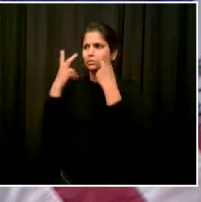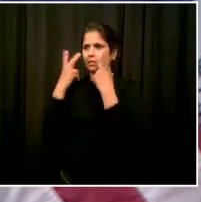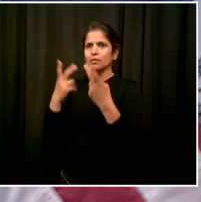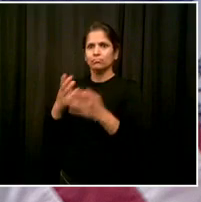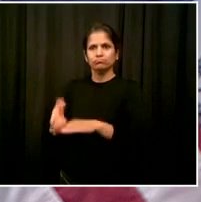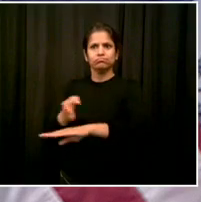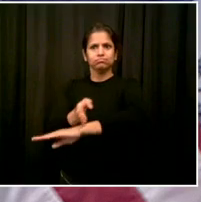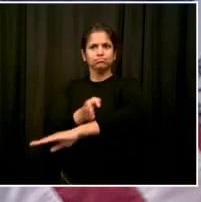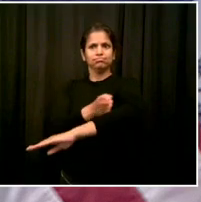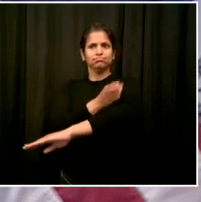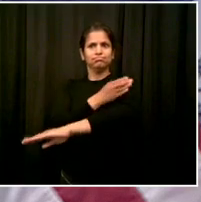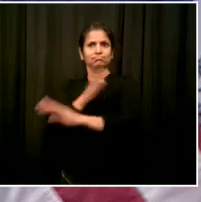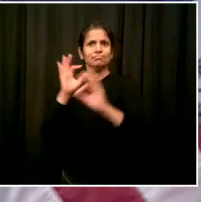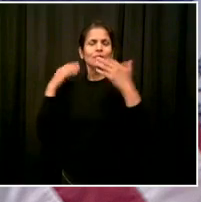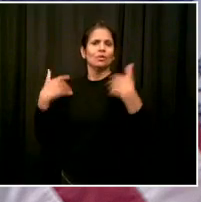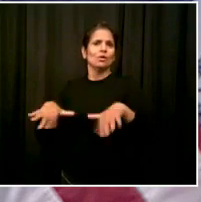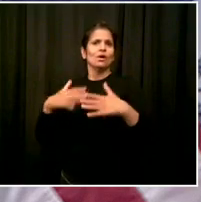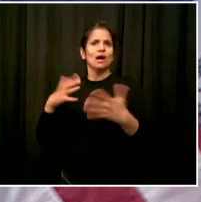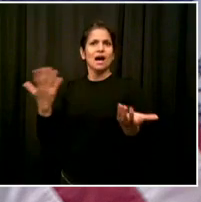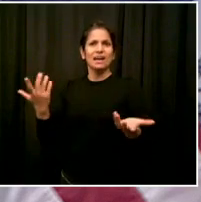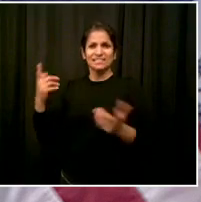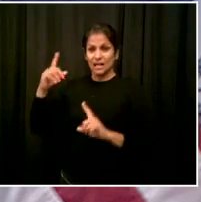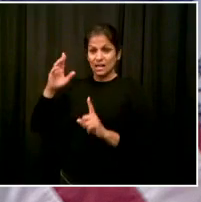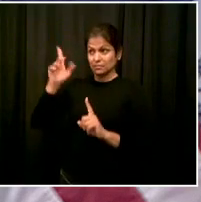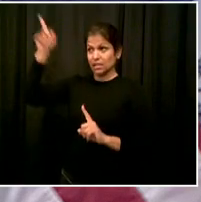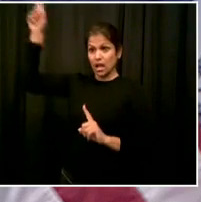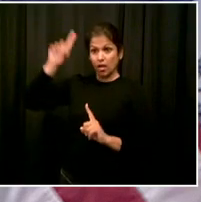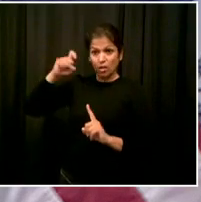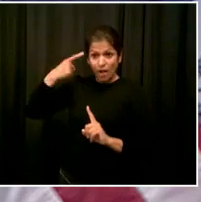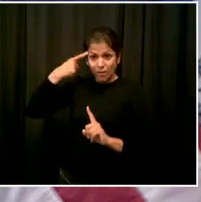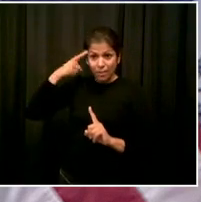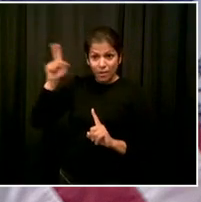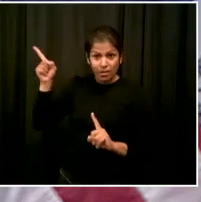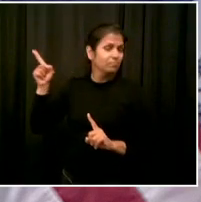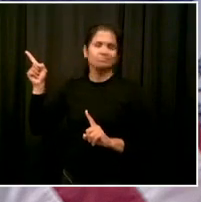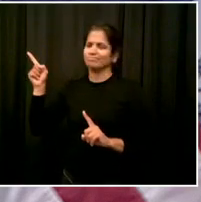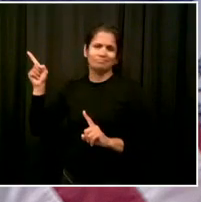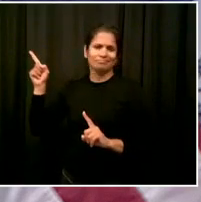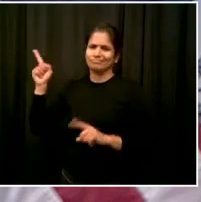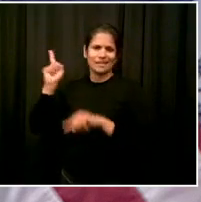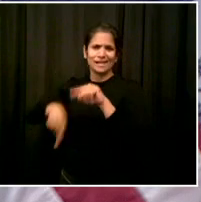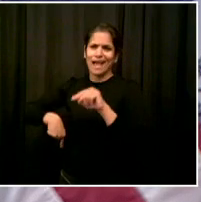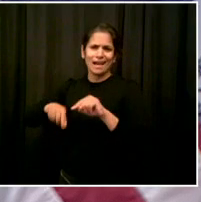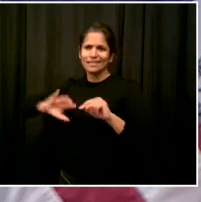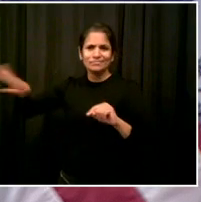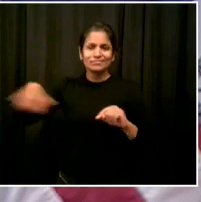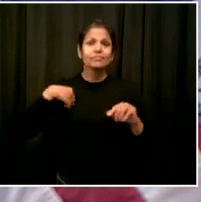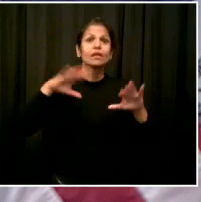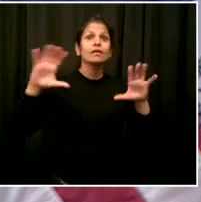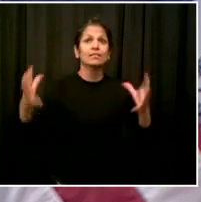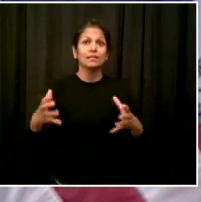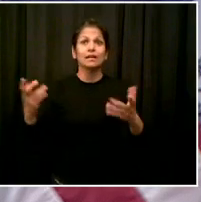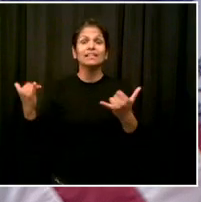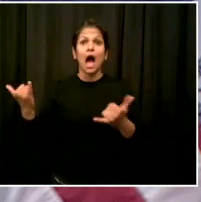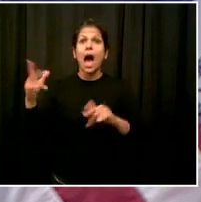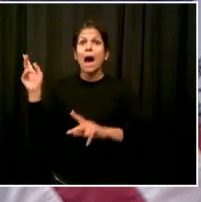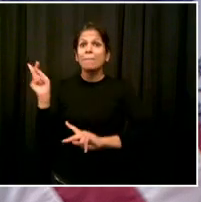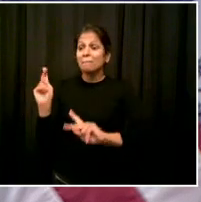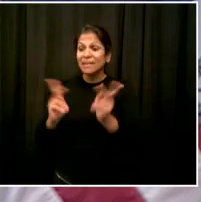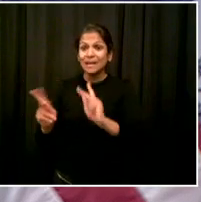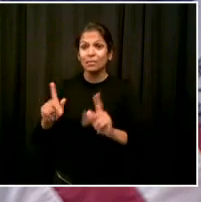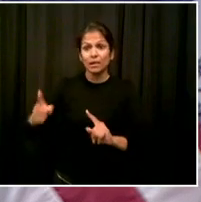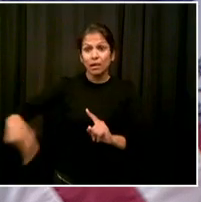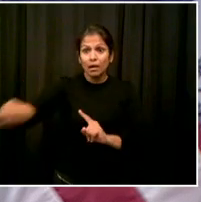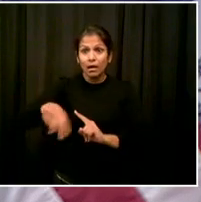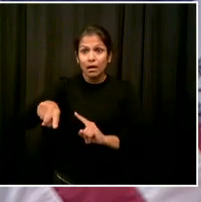takes grassroots effort. That takes real everyday people and trusted people in communities, credible messengers to do that work.